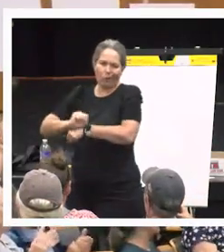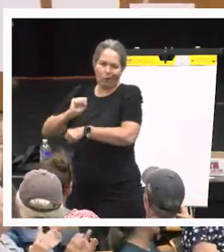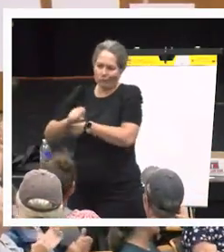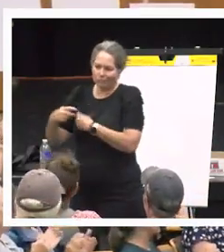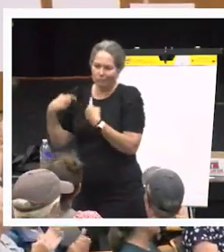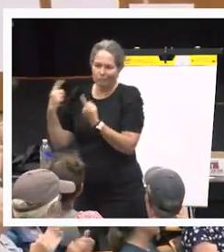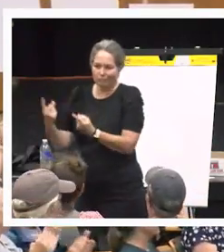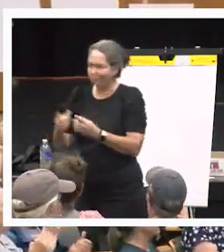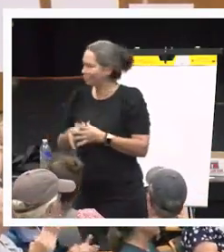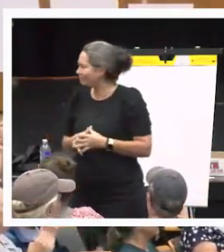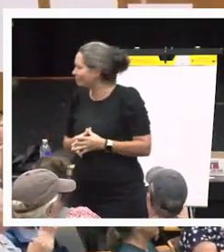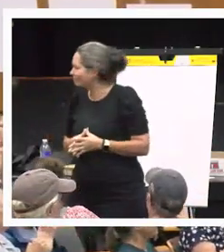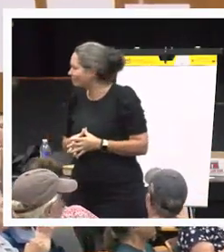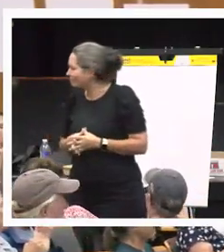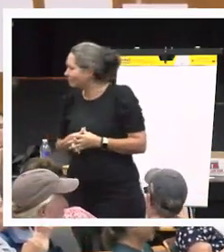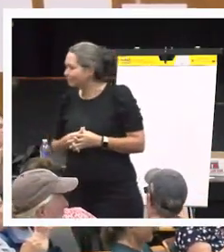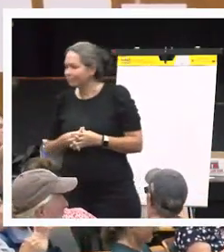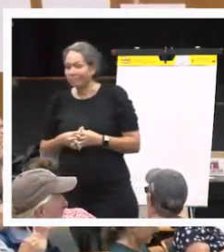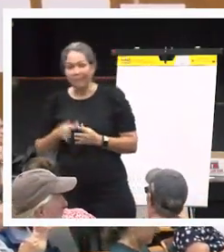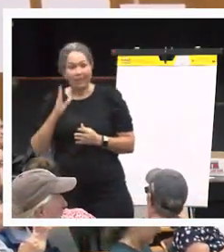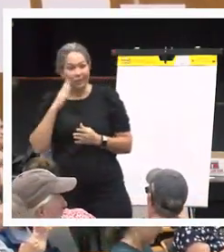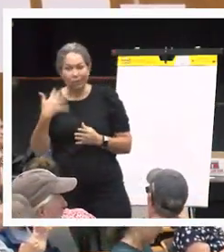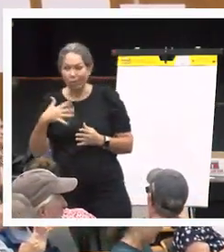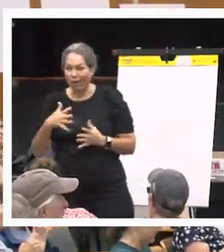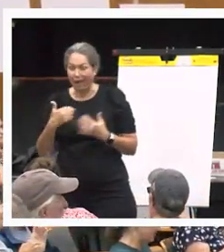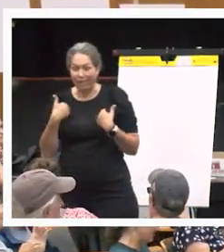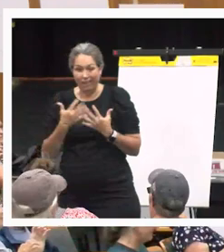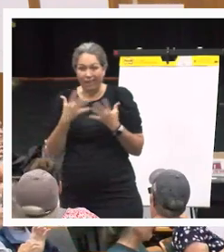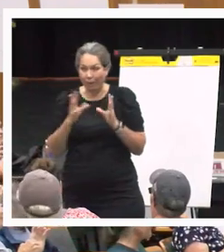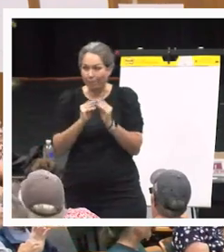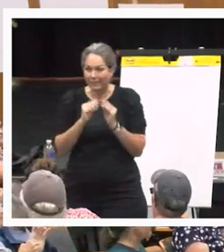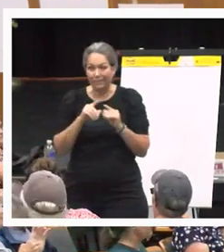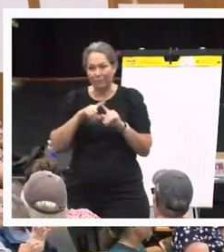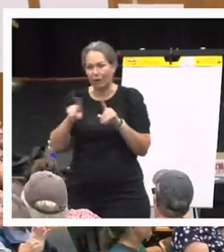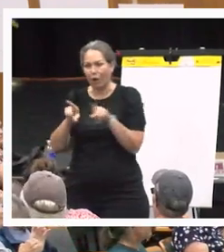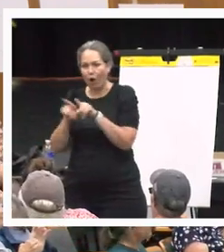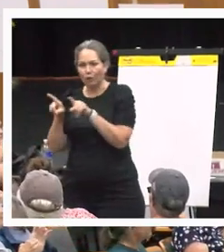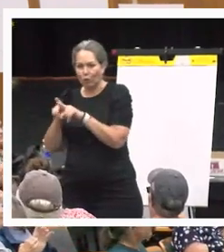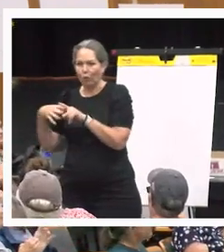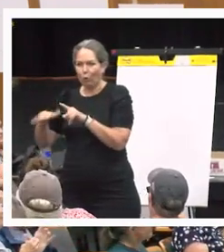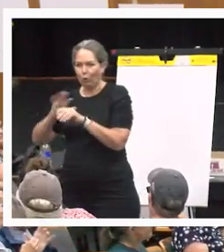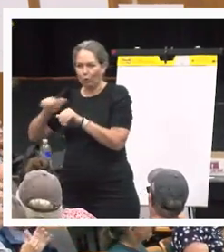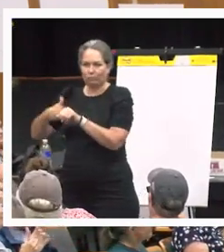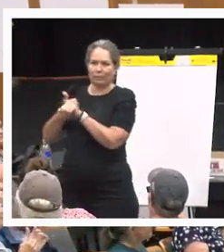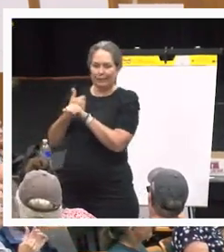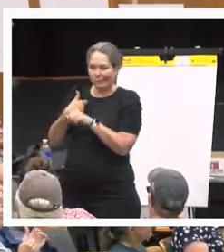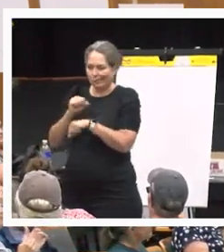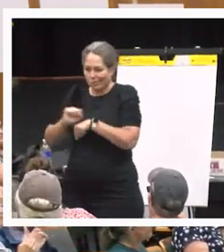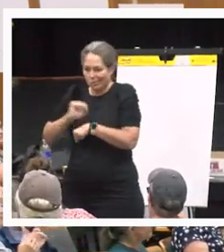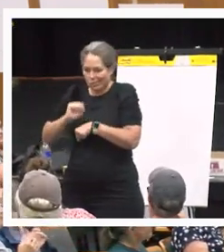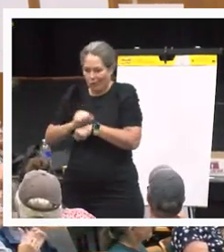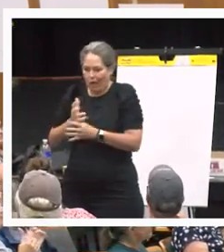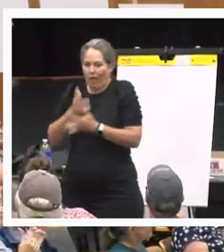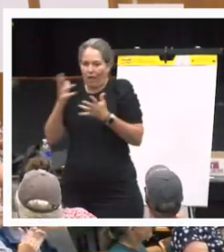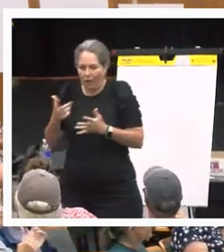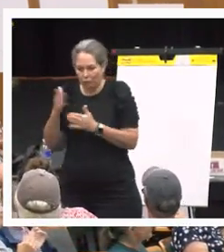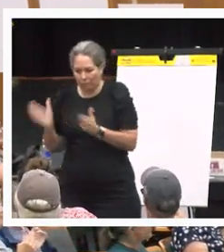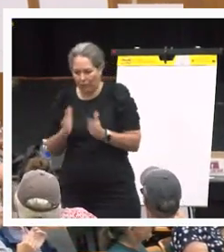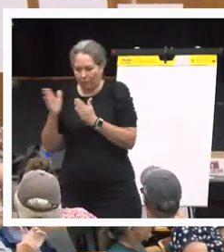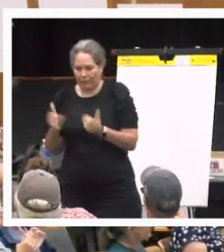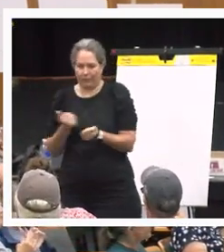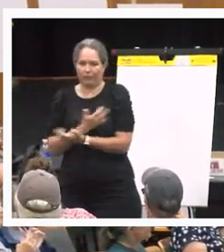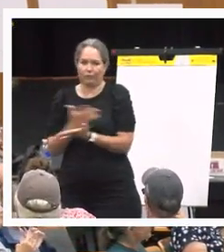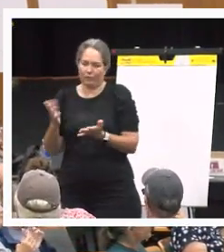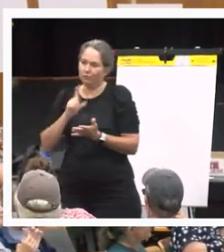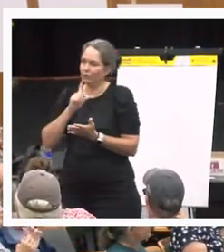I know you folks have seen it in these meetings, but behind the scenes, the amount of work that this man has put into it, he's done a real service to our community.